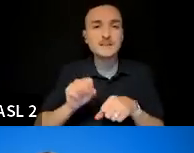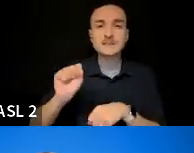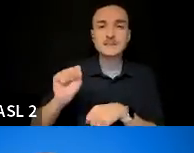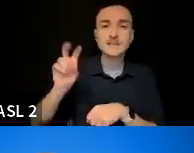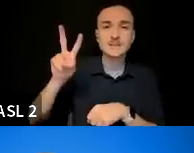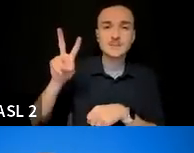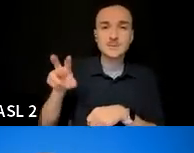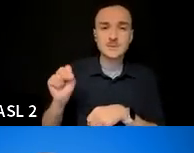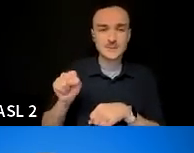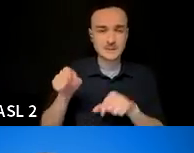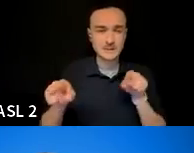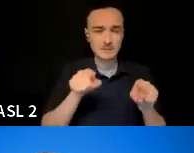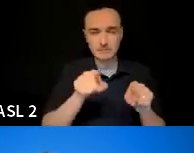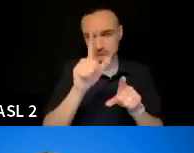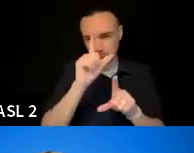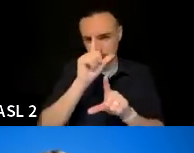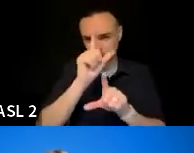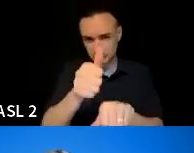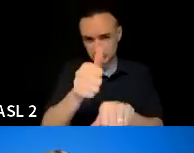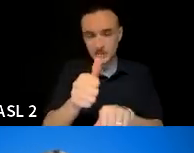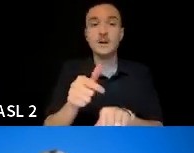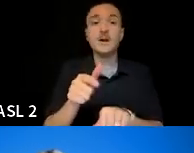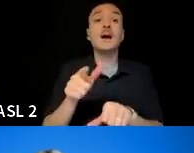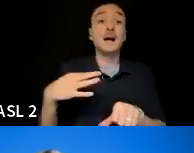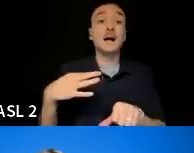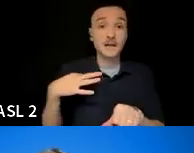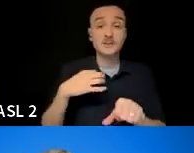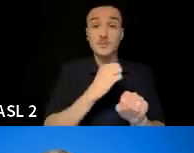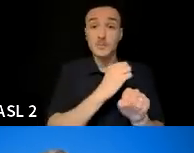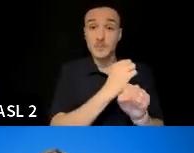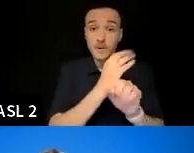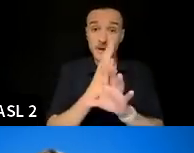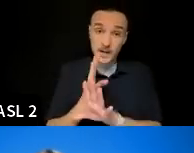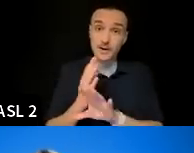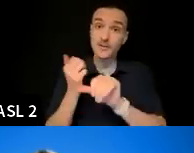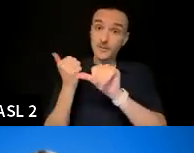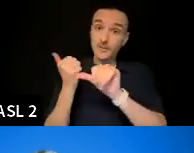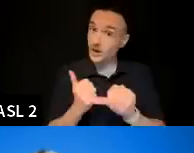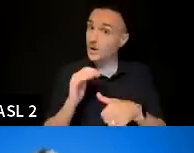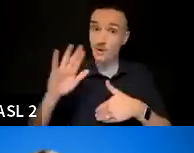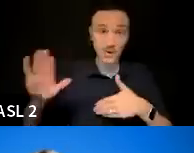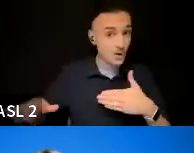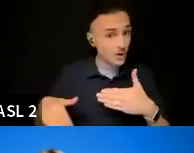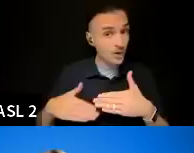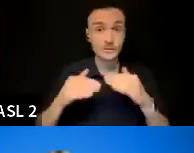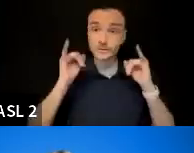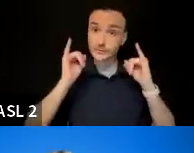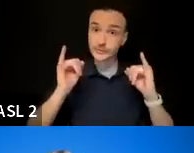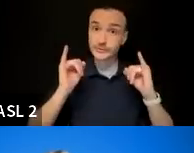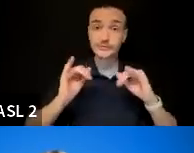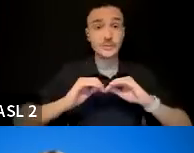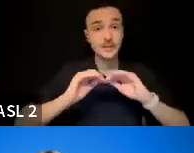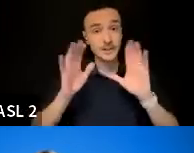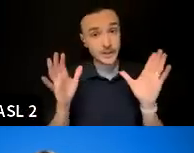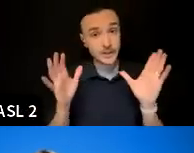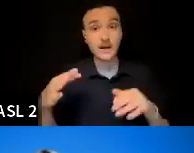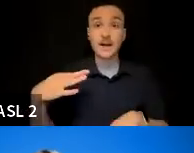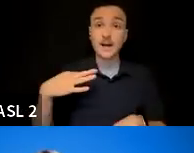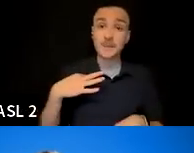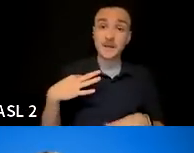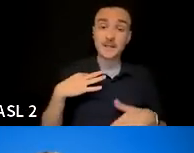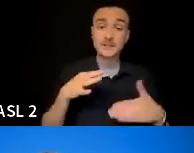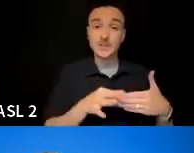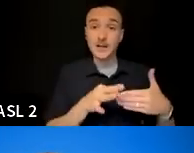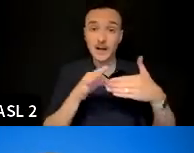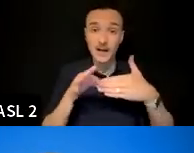You'll prepare the application following all the instructions and the how to apply application guide and the funding opportunity and any